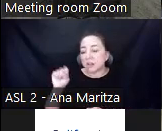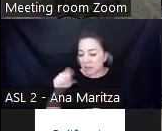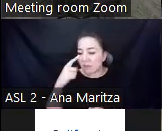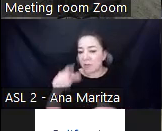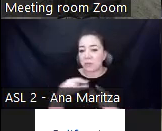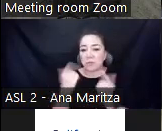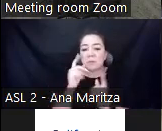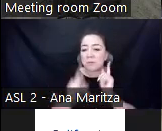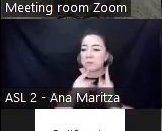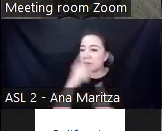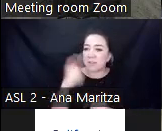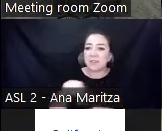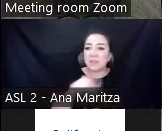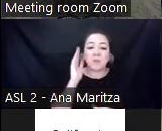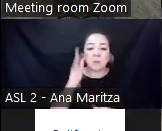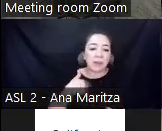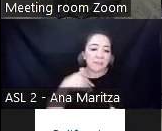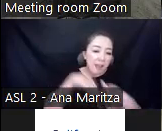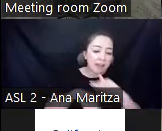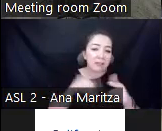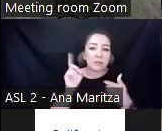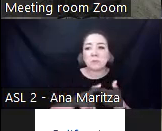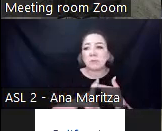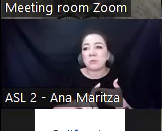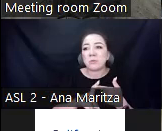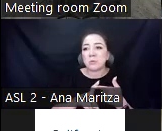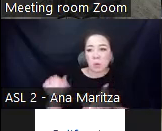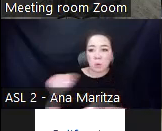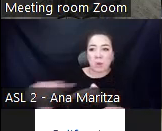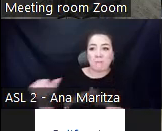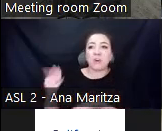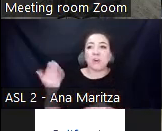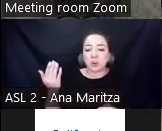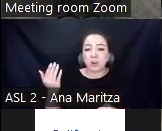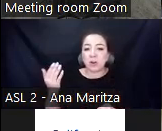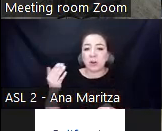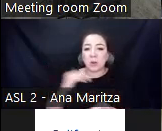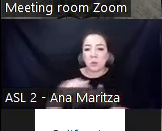people, because then they would have access to a waiver